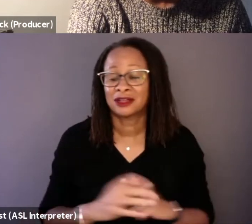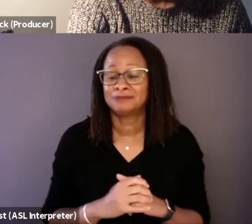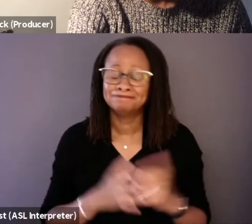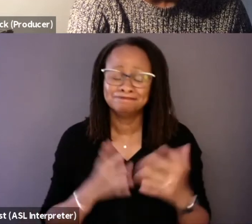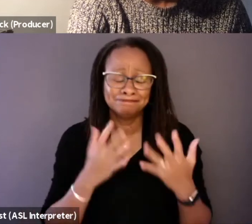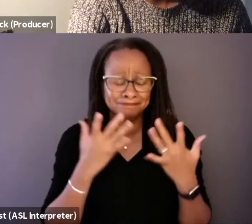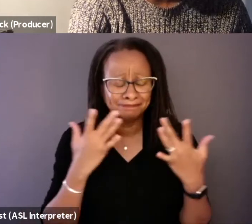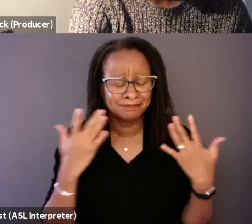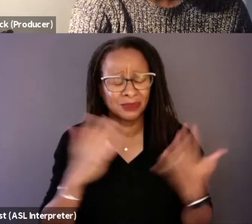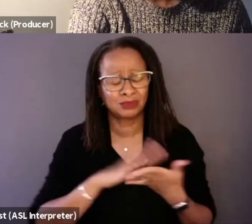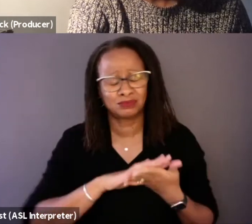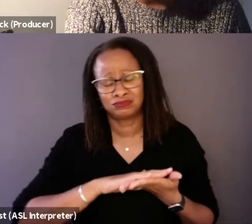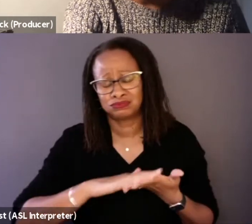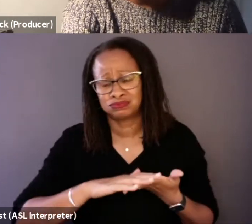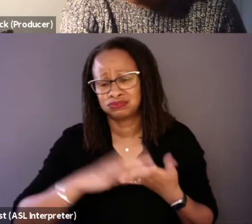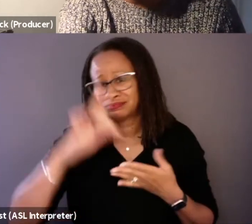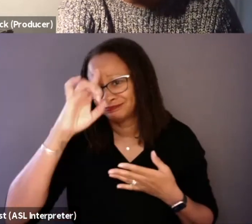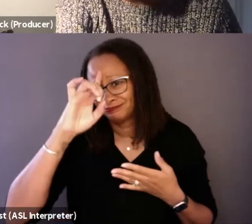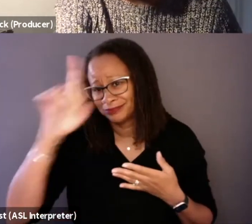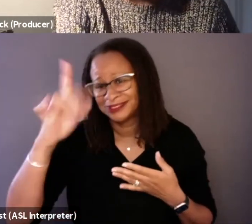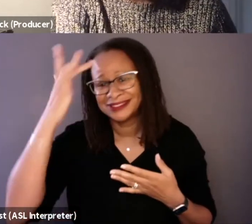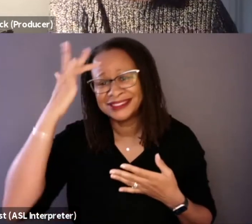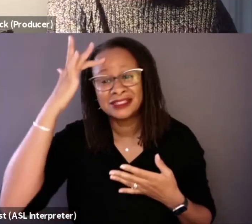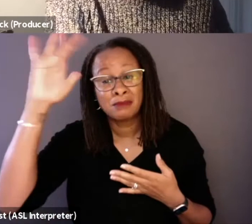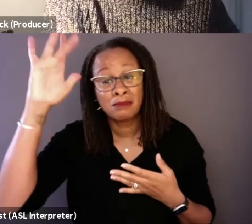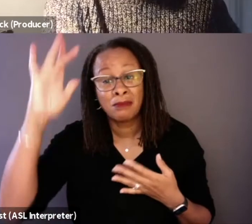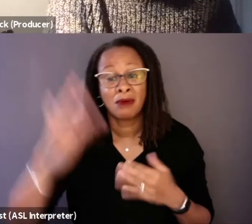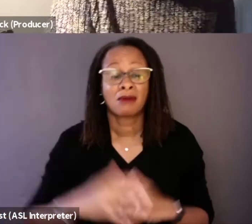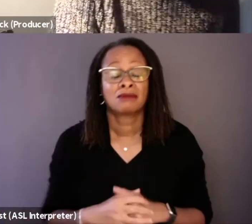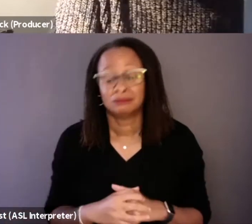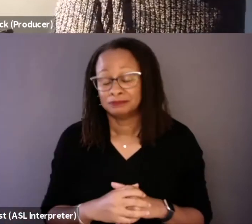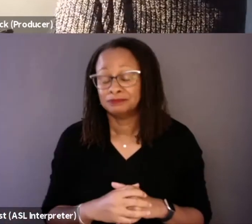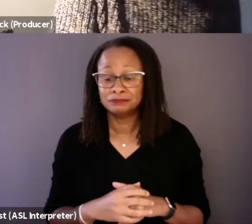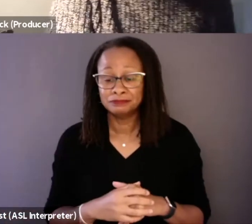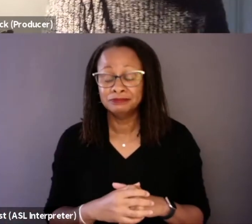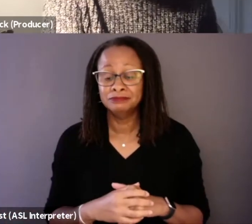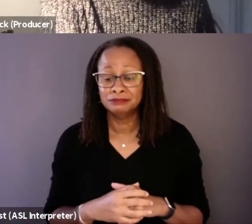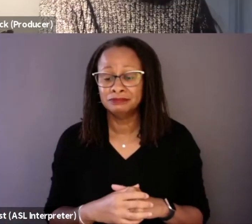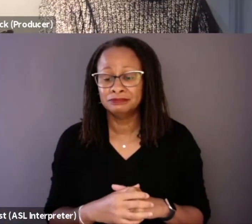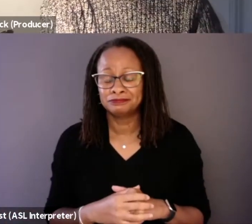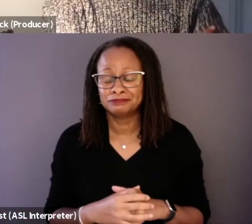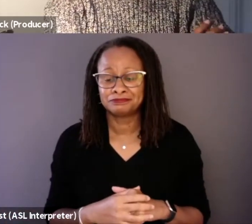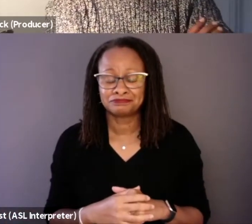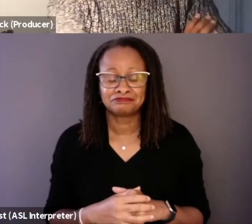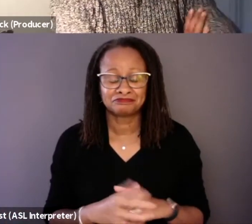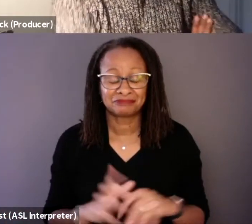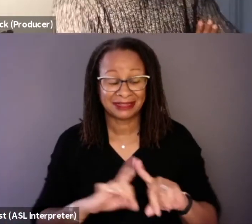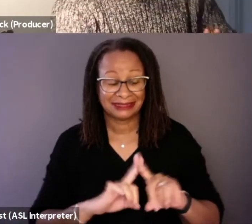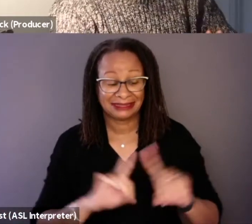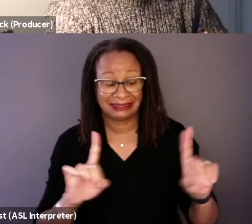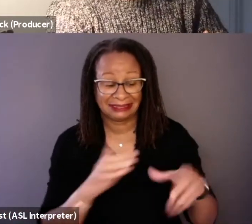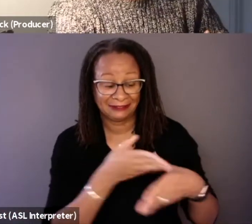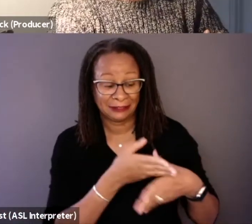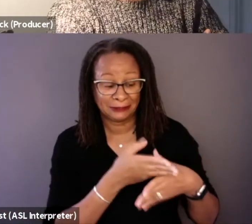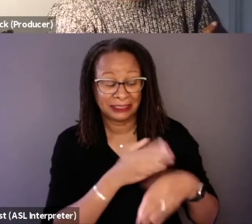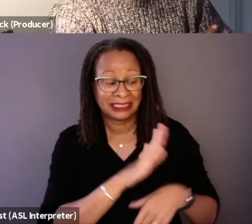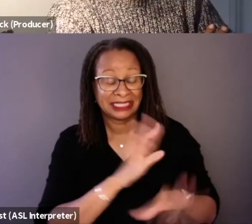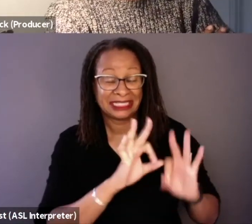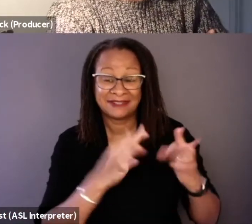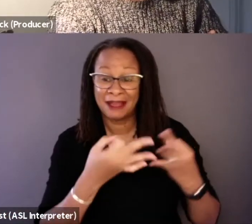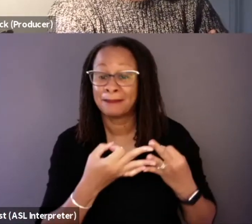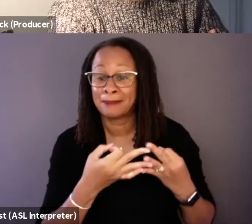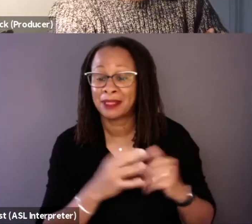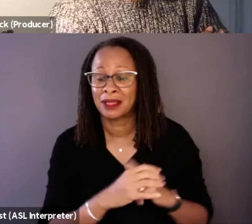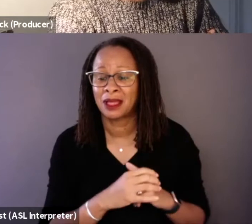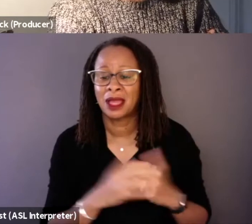kind and intelligent, and it's different between his family. He has a